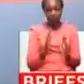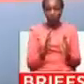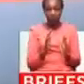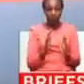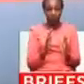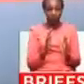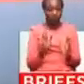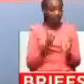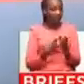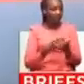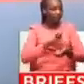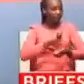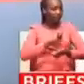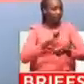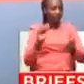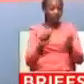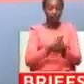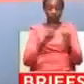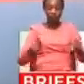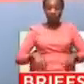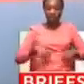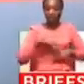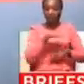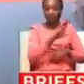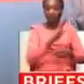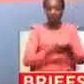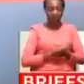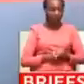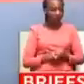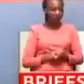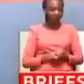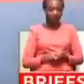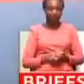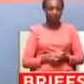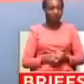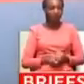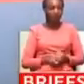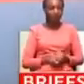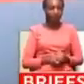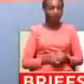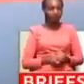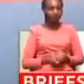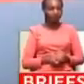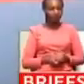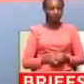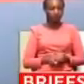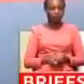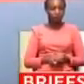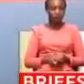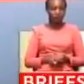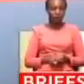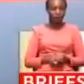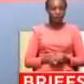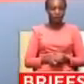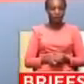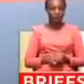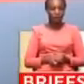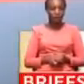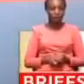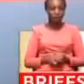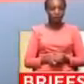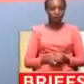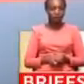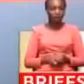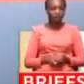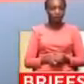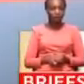removed, to have witchcraft removed, to revenge, to use witchcraft, to fight witchcraft, or any of that foolishness, you're putting